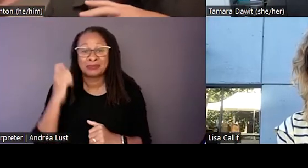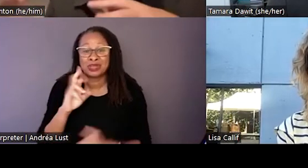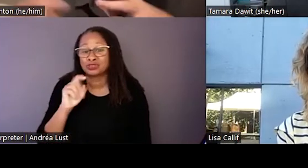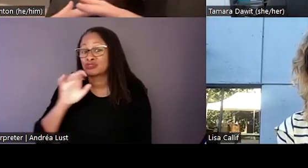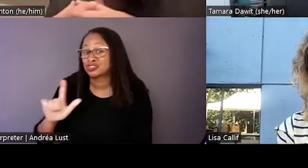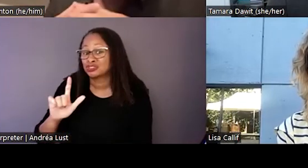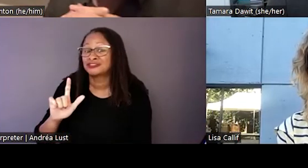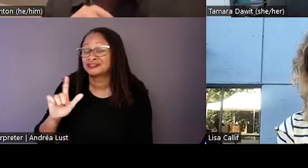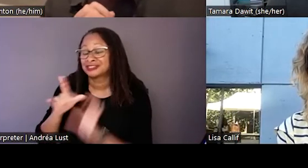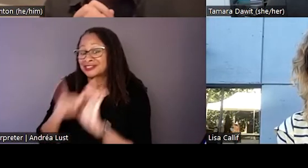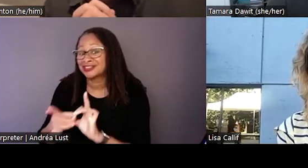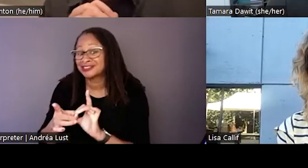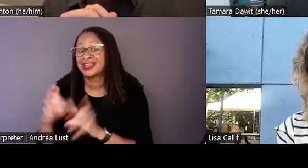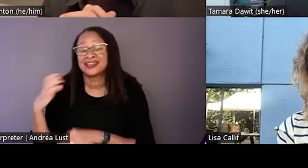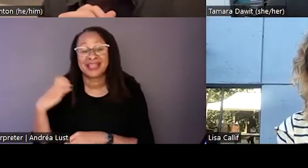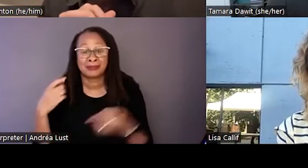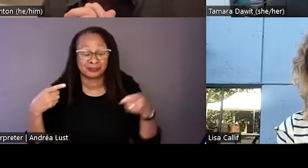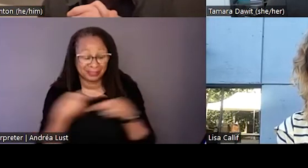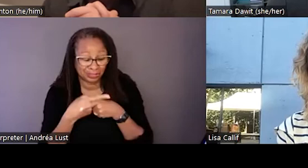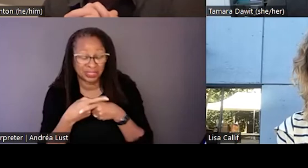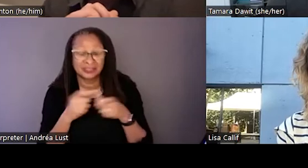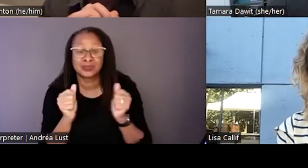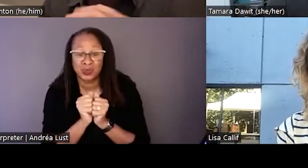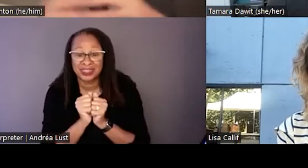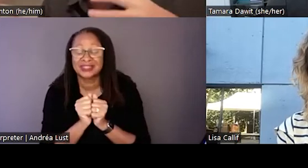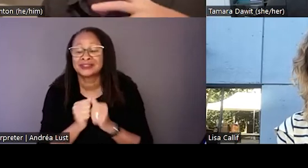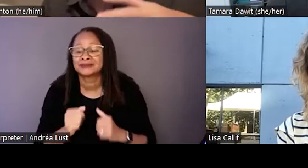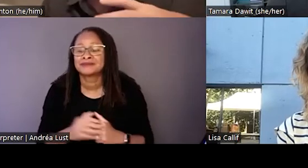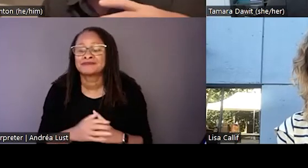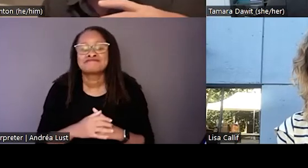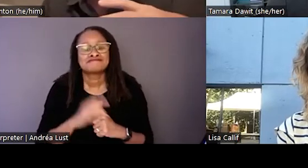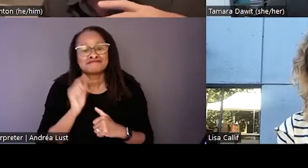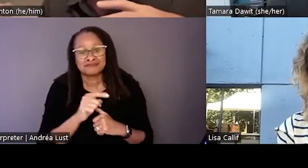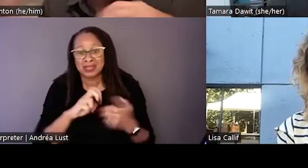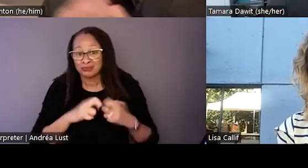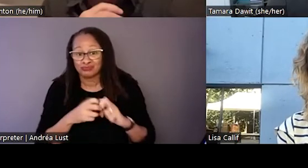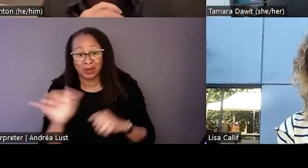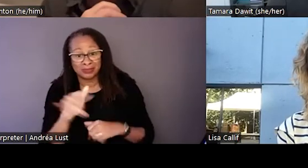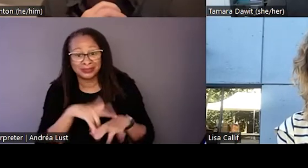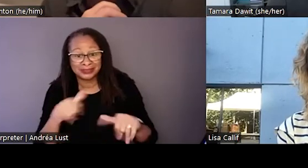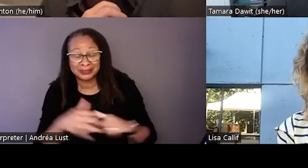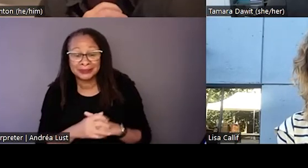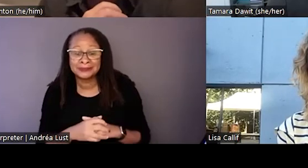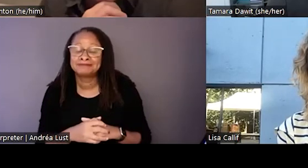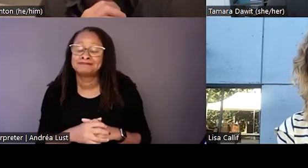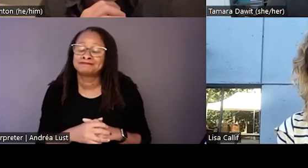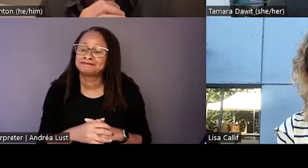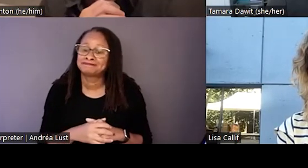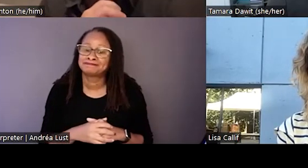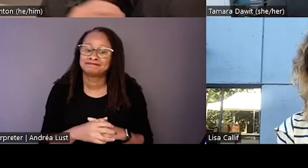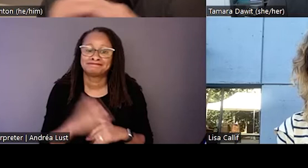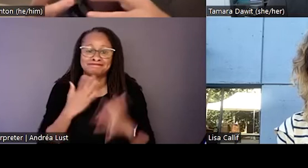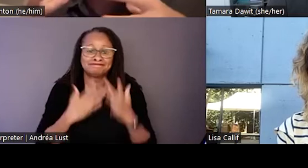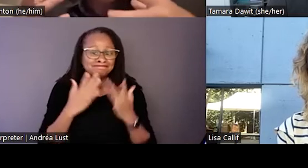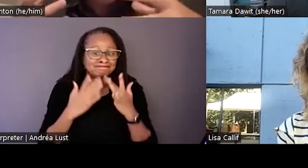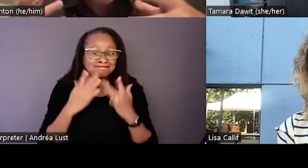capital intersects with these problems of the, like the lack of